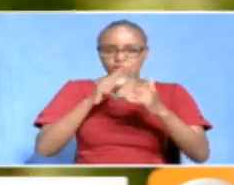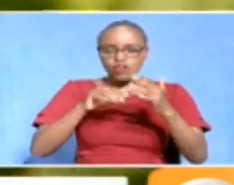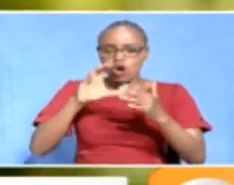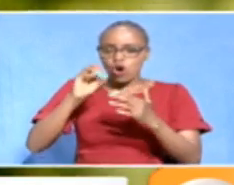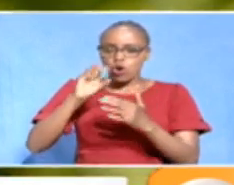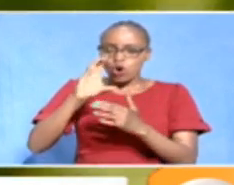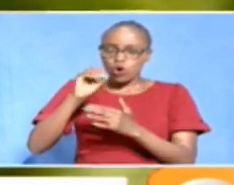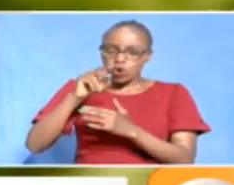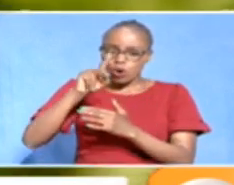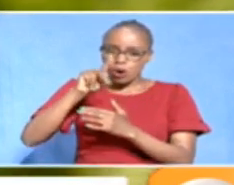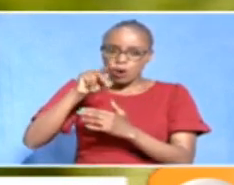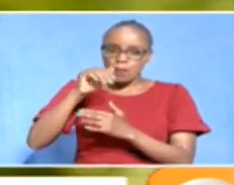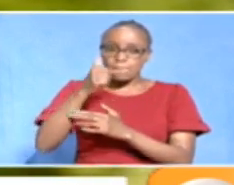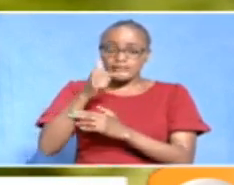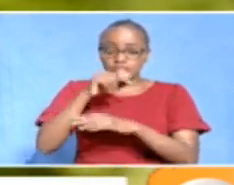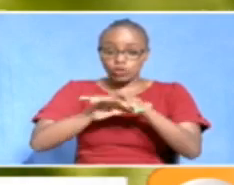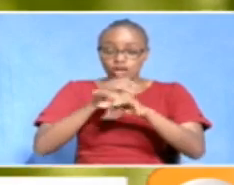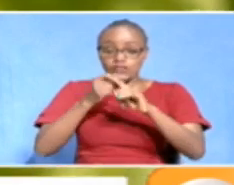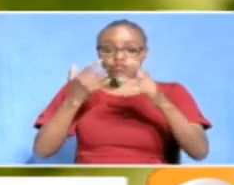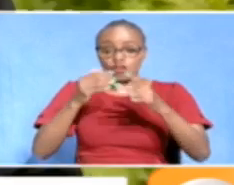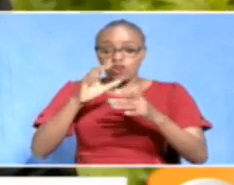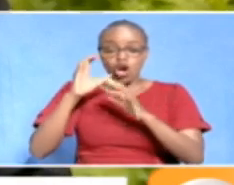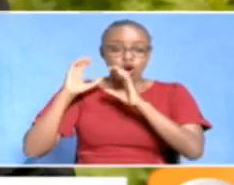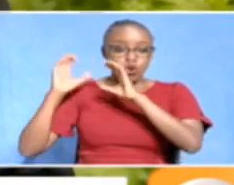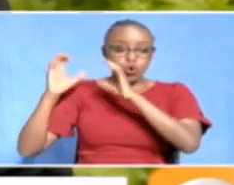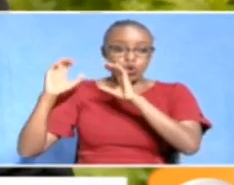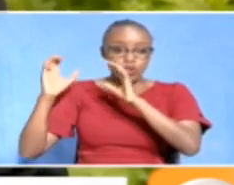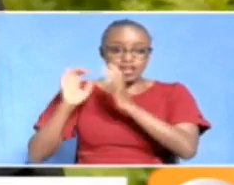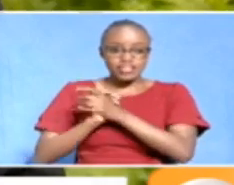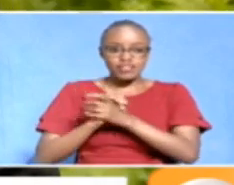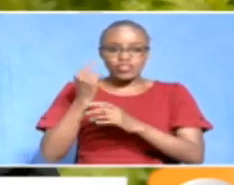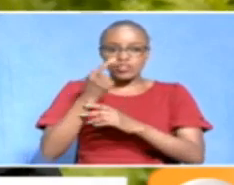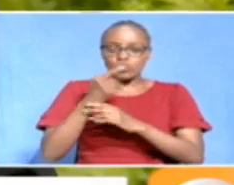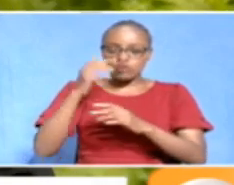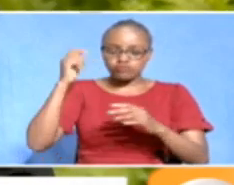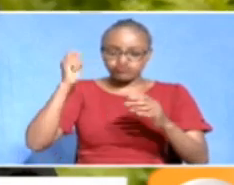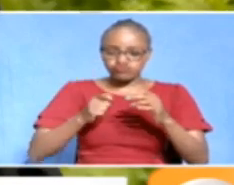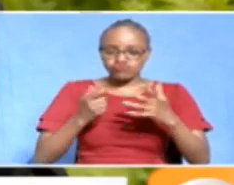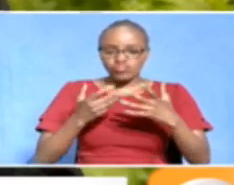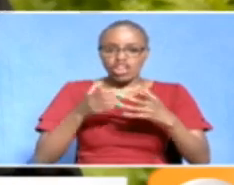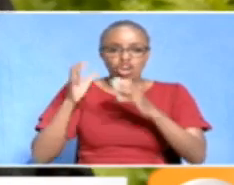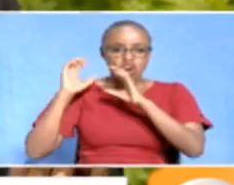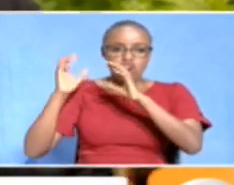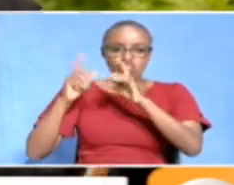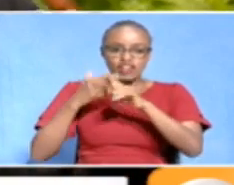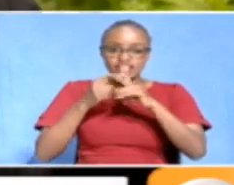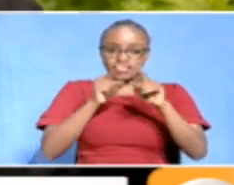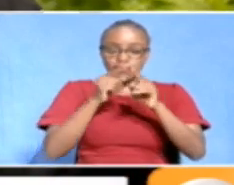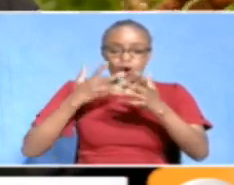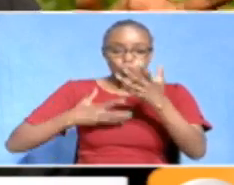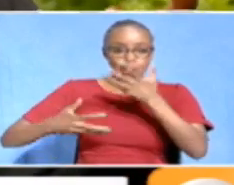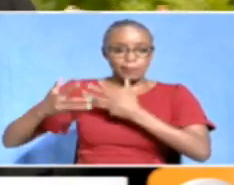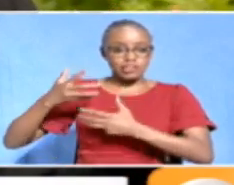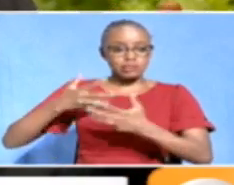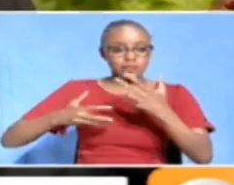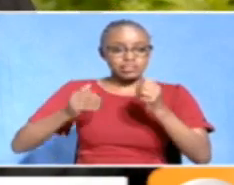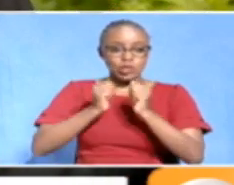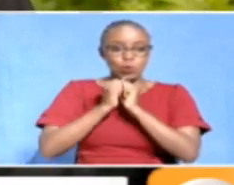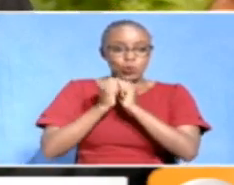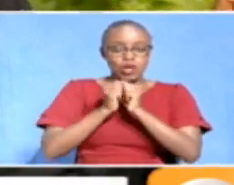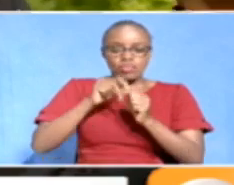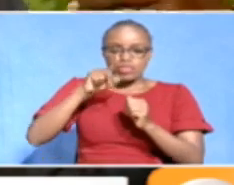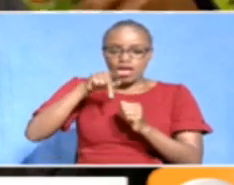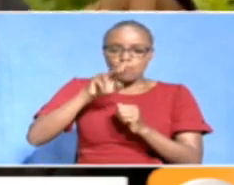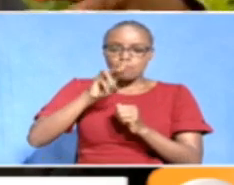cocopit. Cocopit is gotten from coconut. Yeah, you just crush some coconuts. So we mix with the